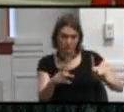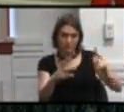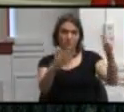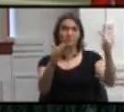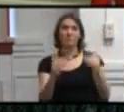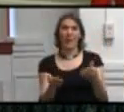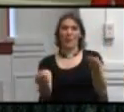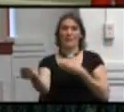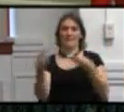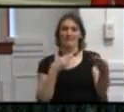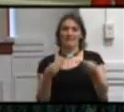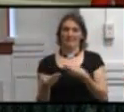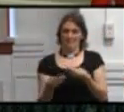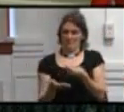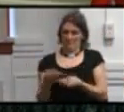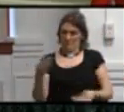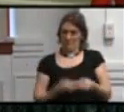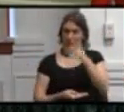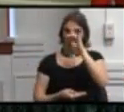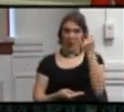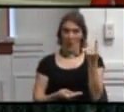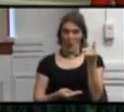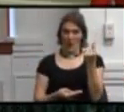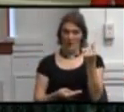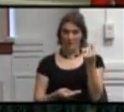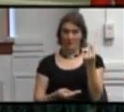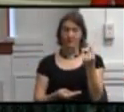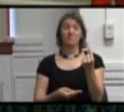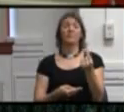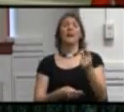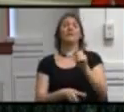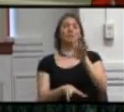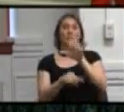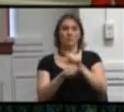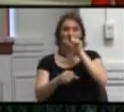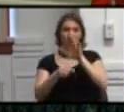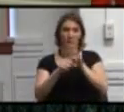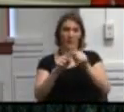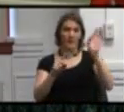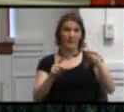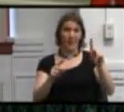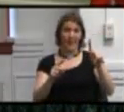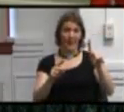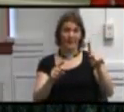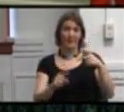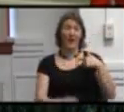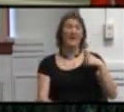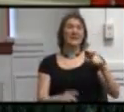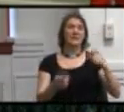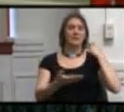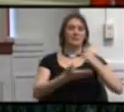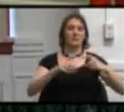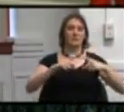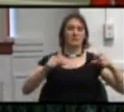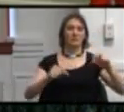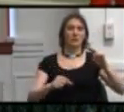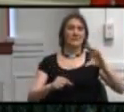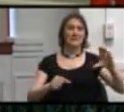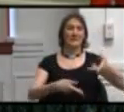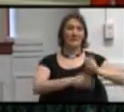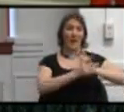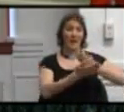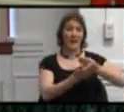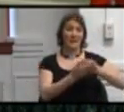documents confirming cash equity in the project, a loan or security agreement, a corporate promissory note and UCC